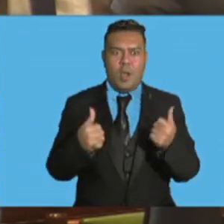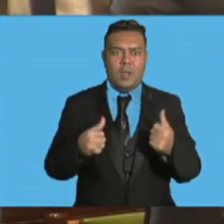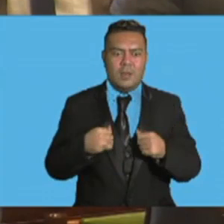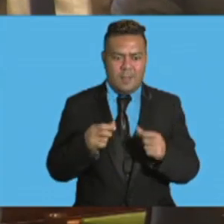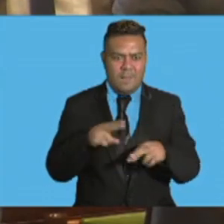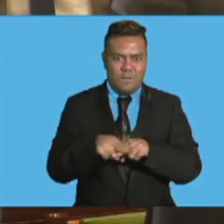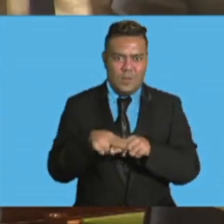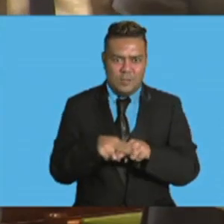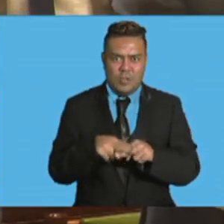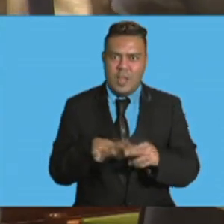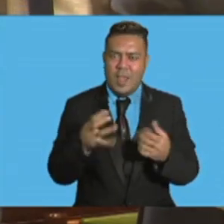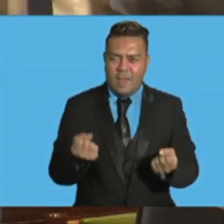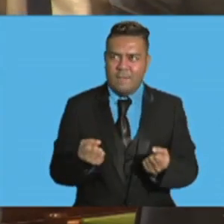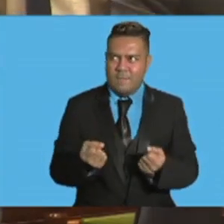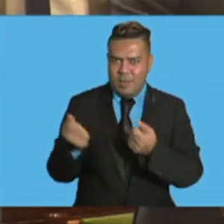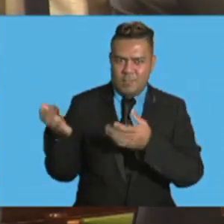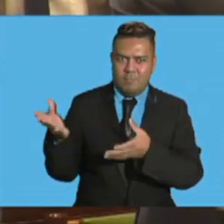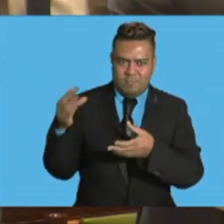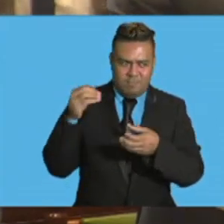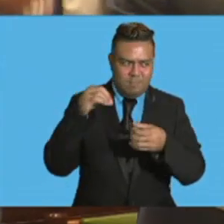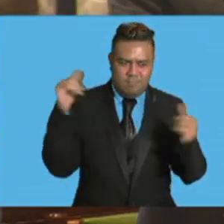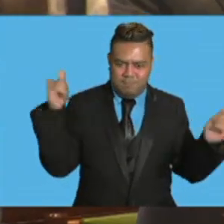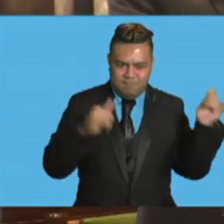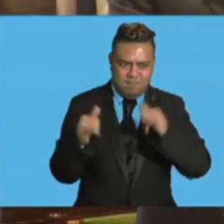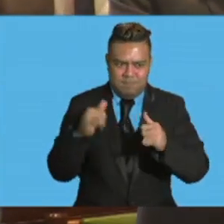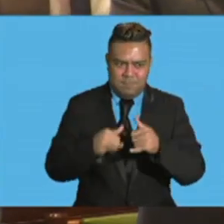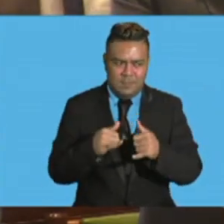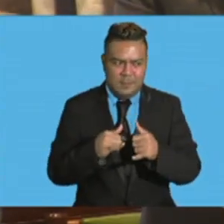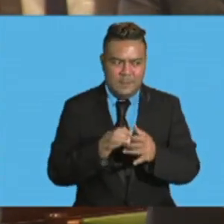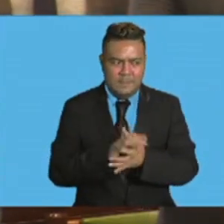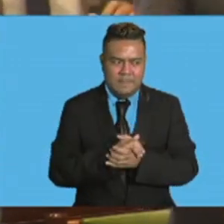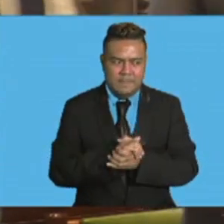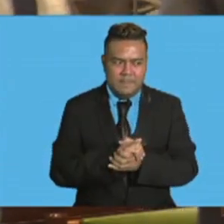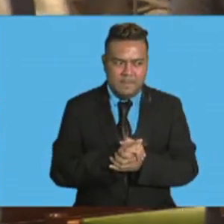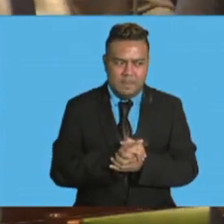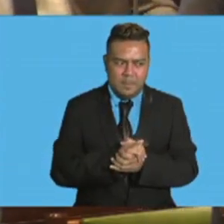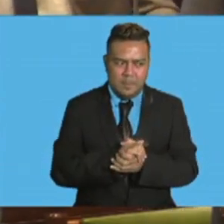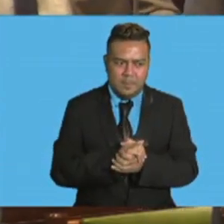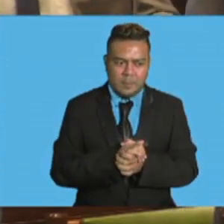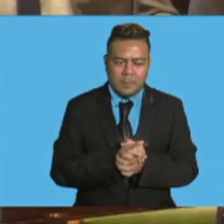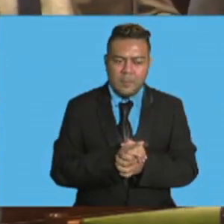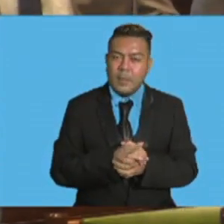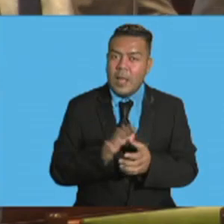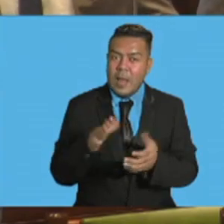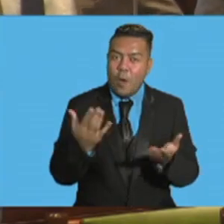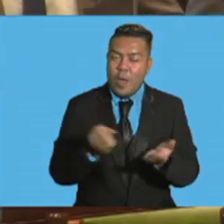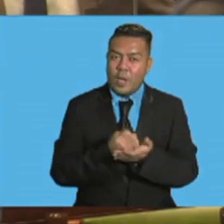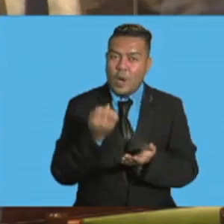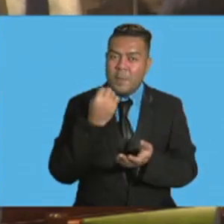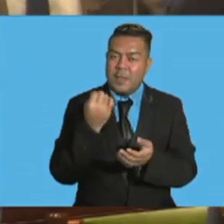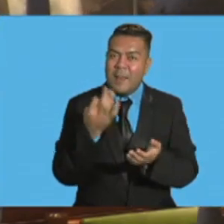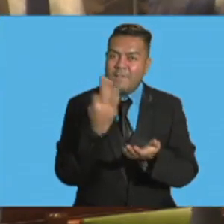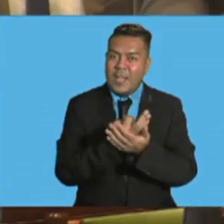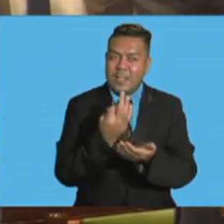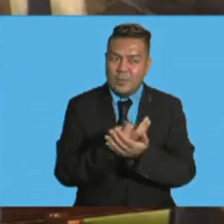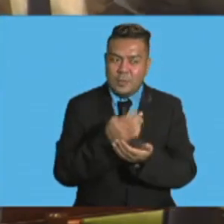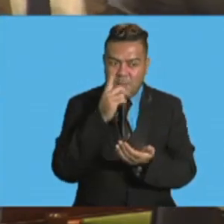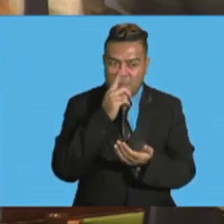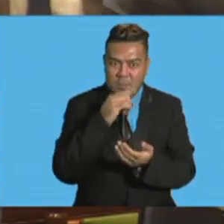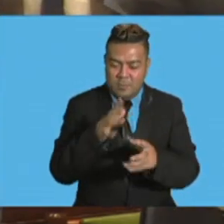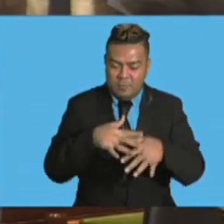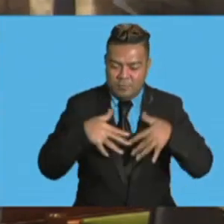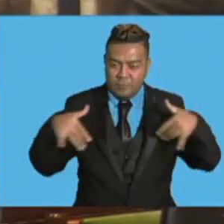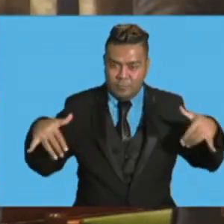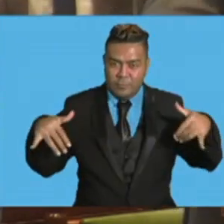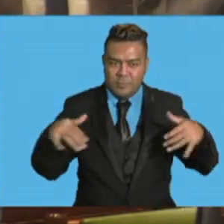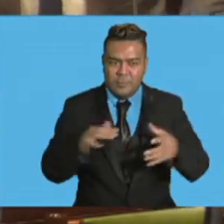Fiji was hosting such an event. And they, I can tell you, had more economic and financial sense than any of those people sitting on the other side of